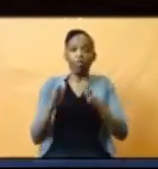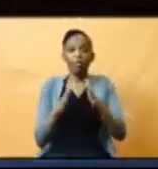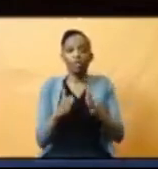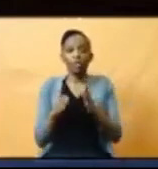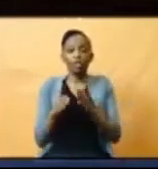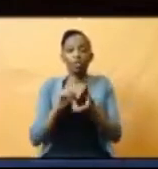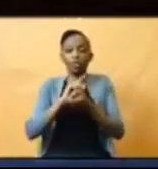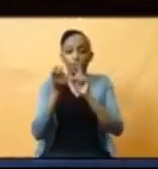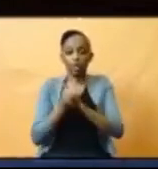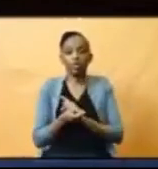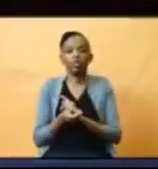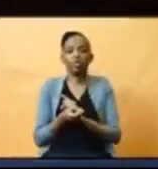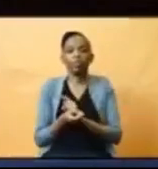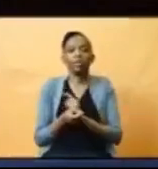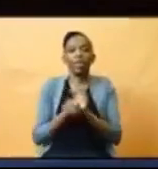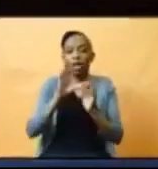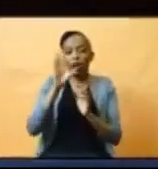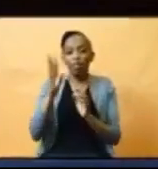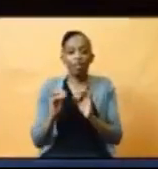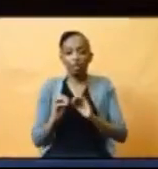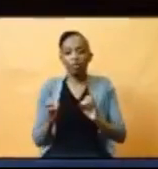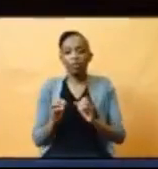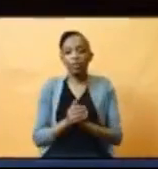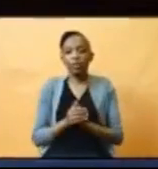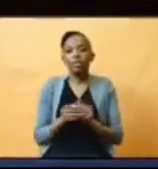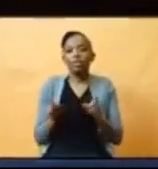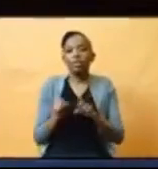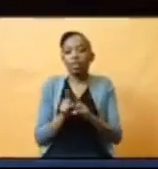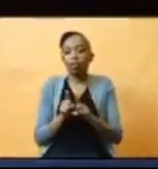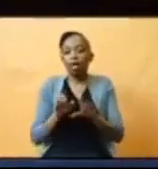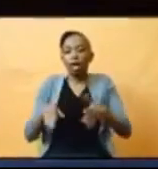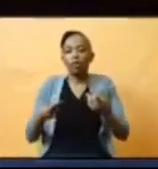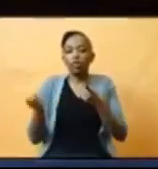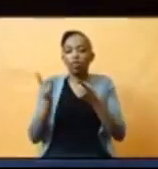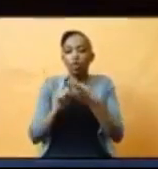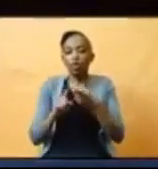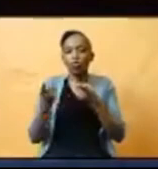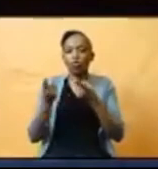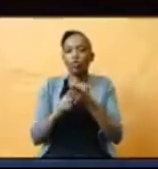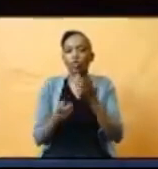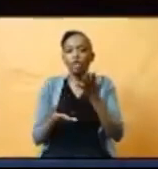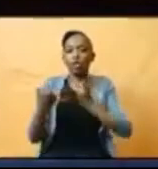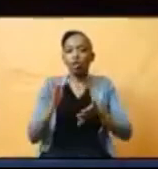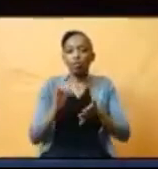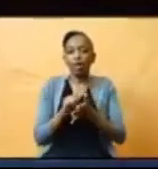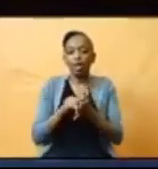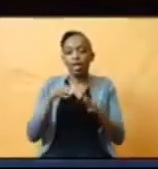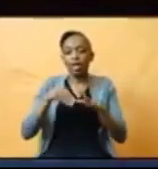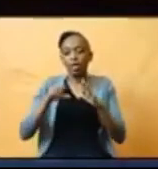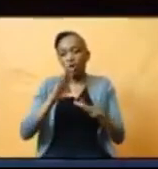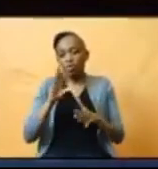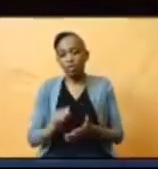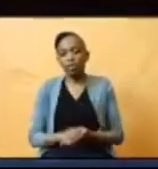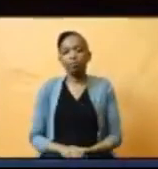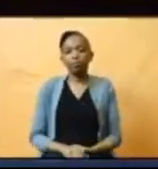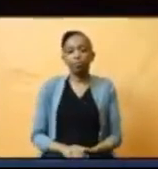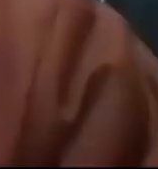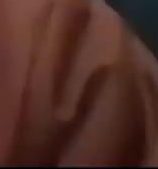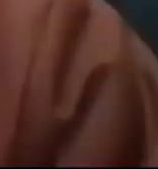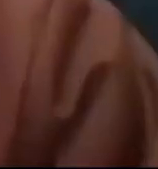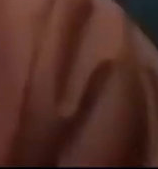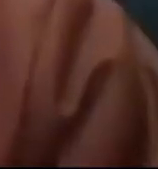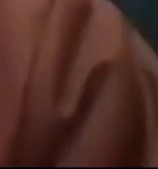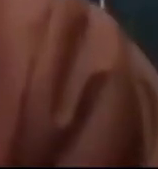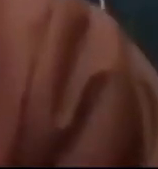opportunities to transform the continent and just contribute economically to the continent? Thank you